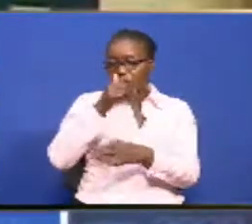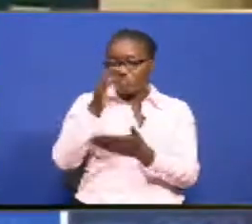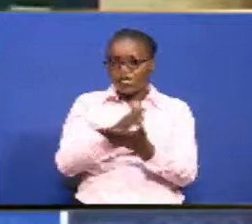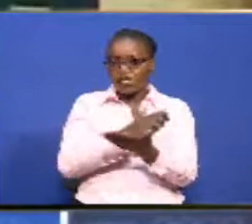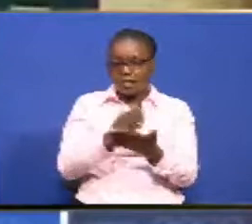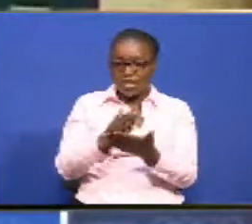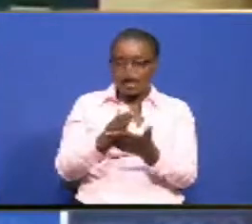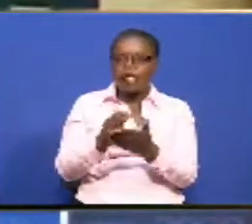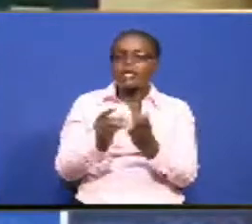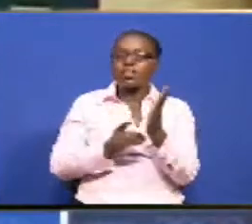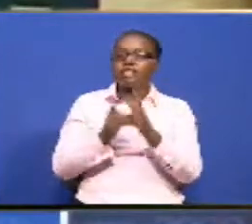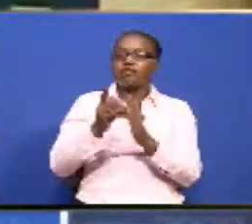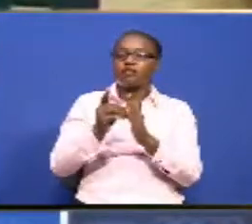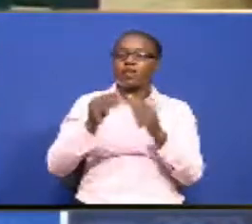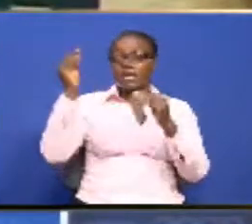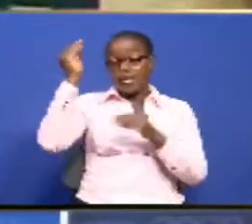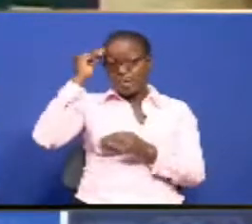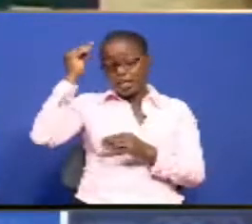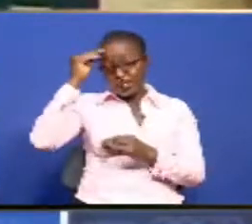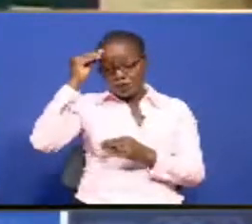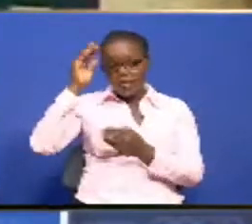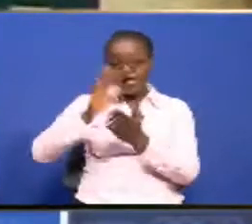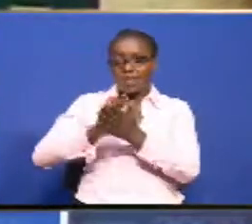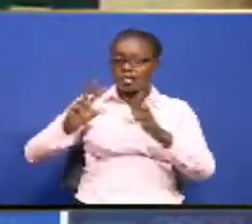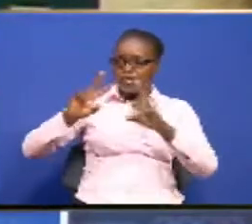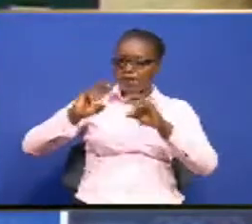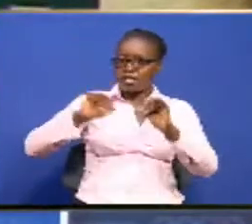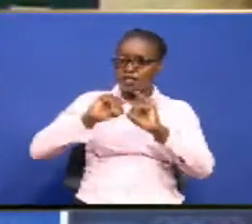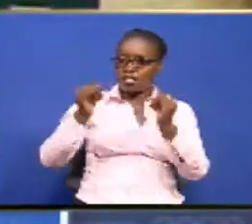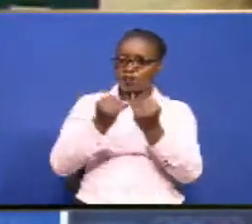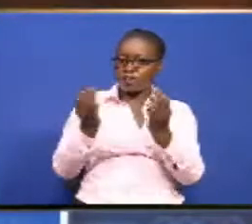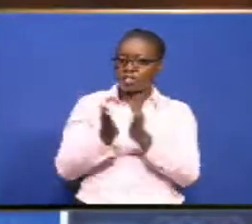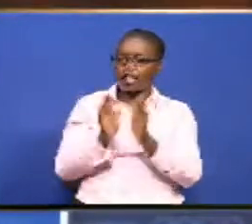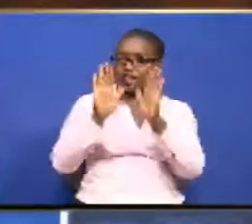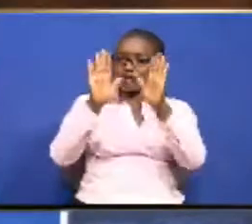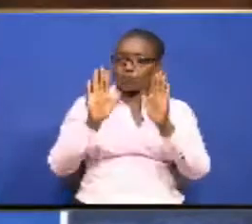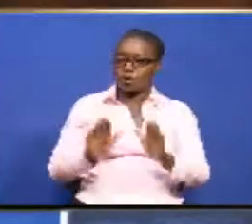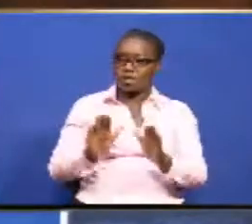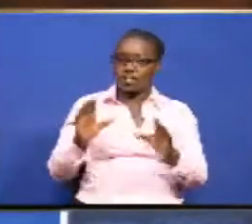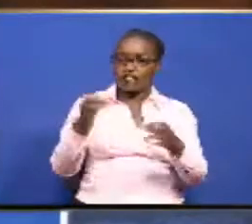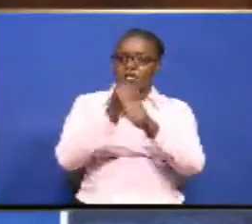partners, academia, and research institutions, and other relevant stakeholders.